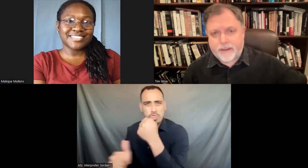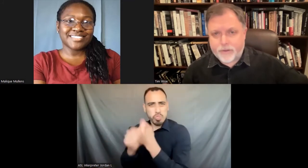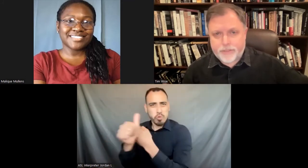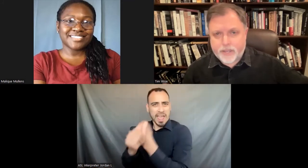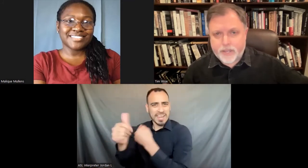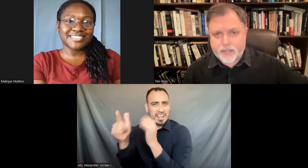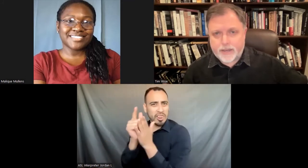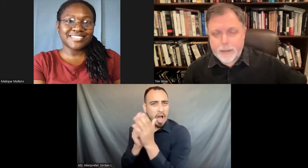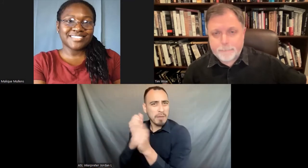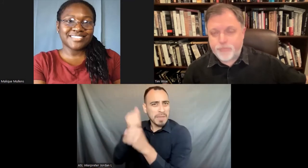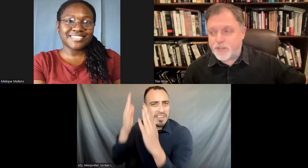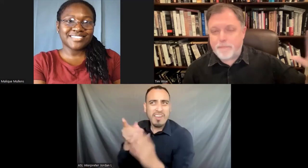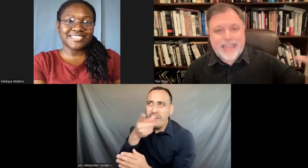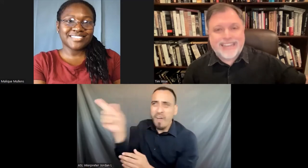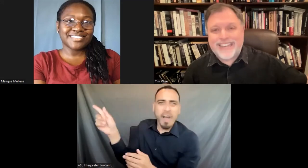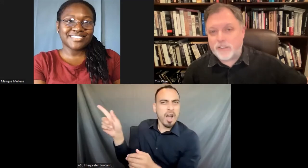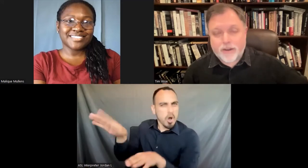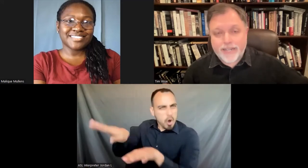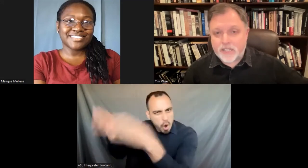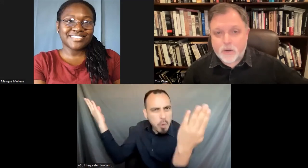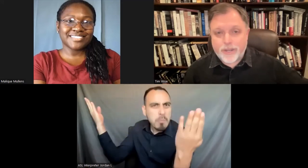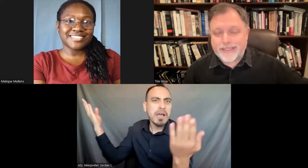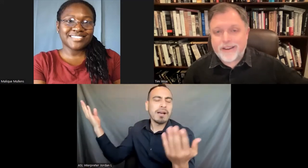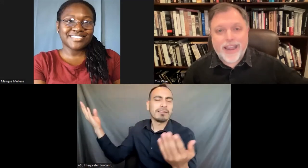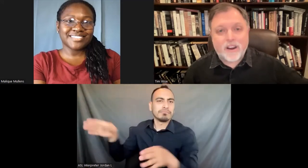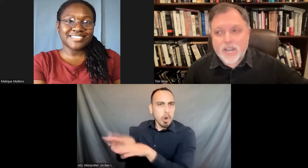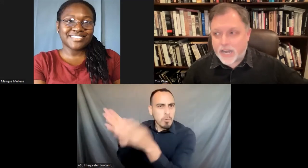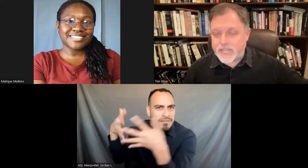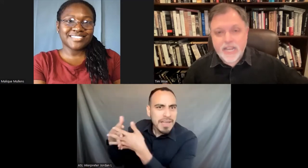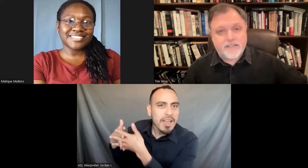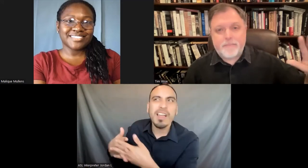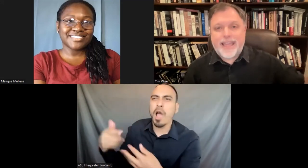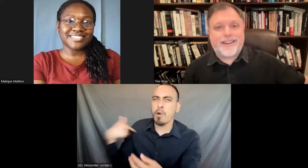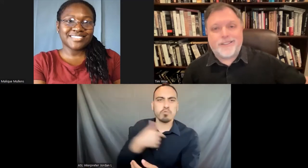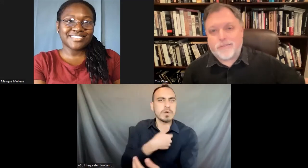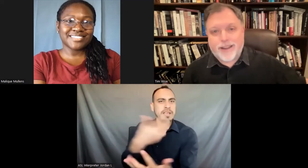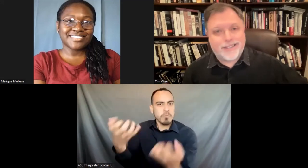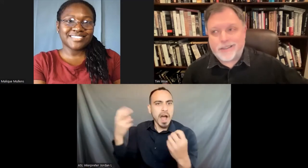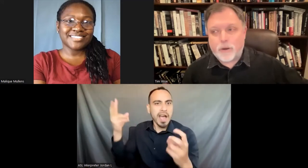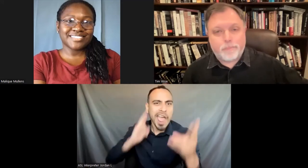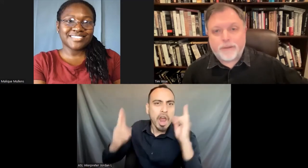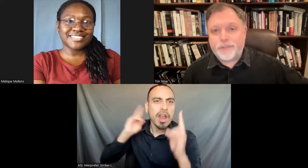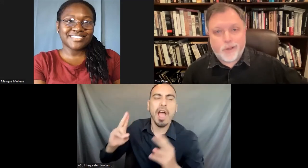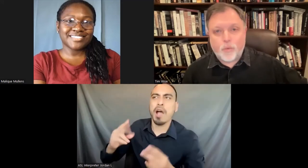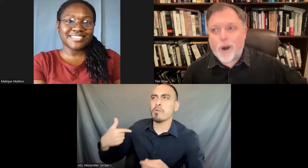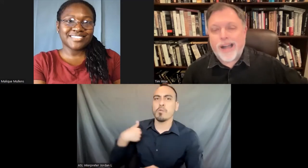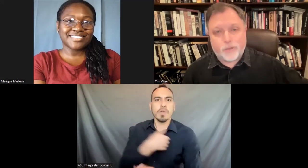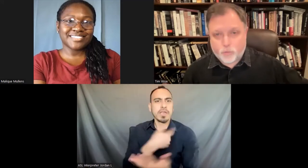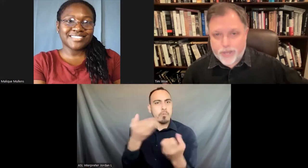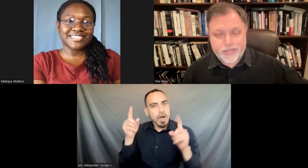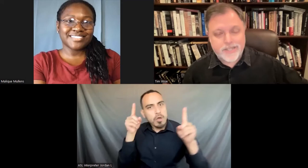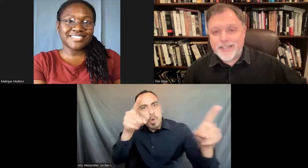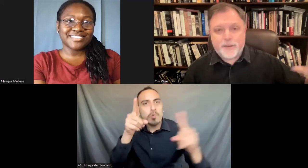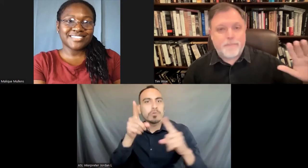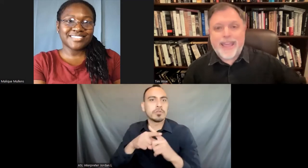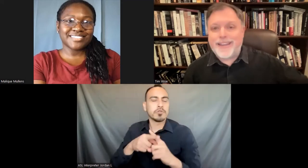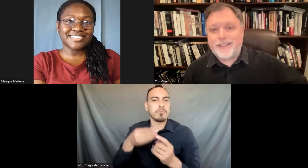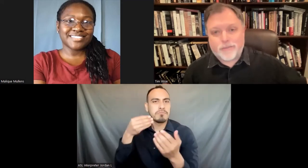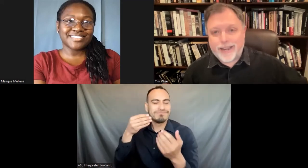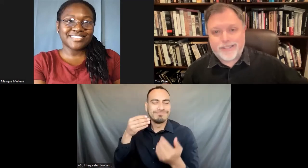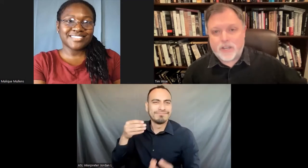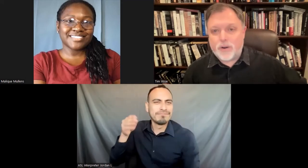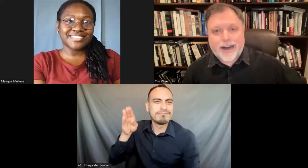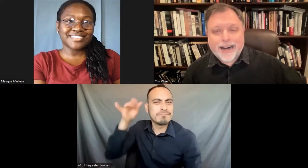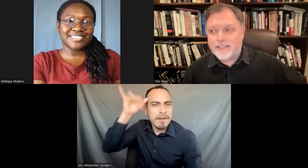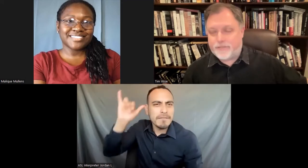open up everything again, demanding the right to go get their hair cut, demanding the right to go to Buffalo Wild Wings, demanding